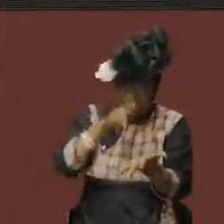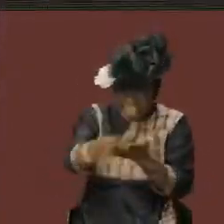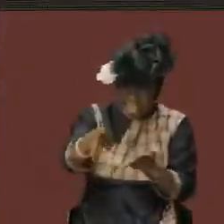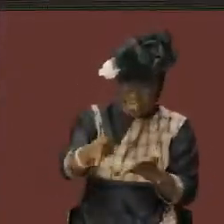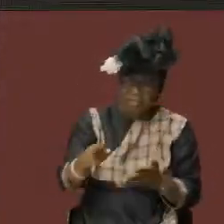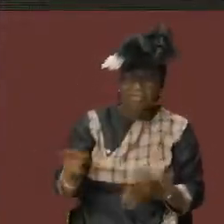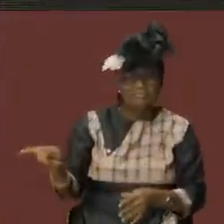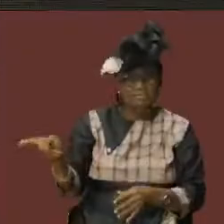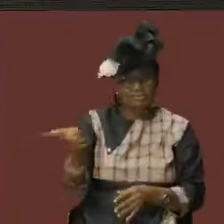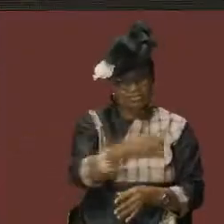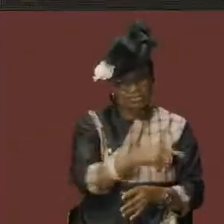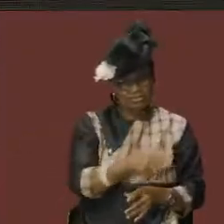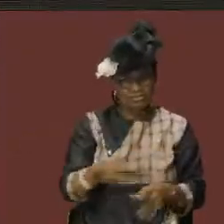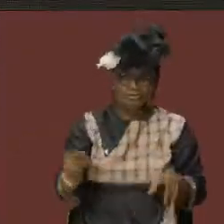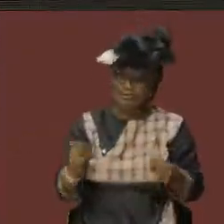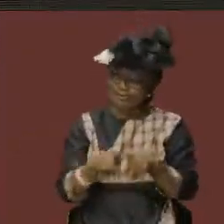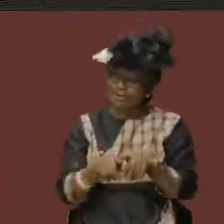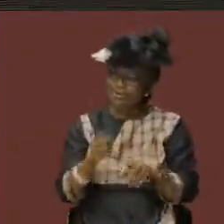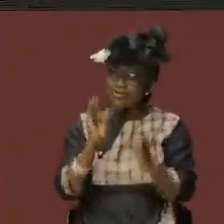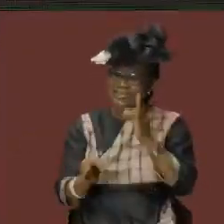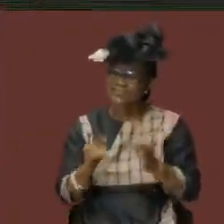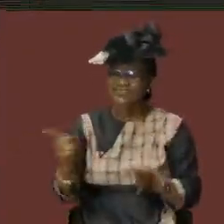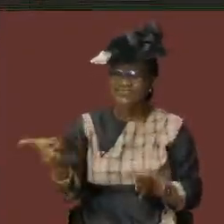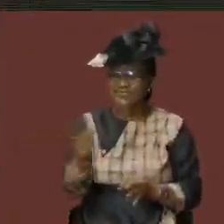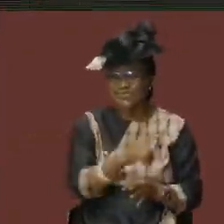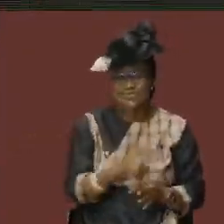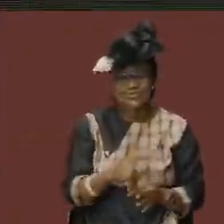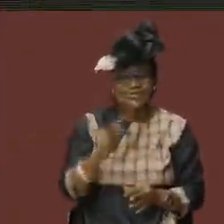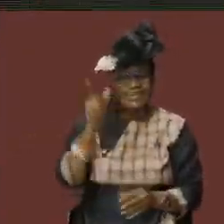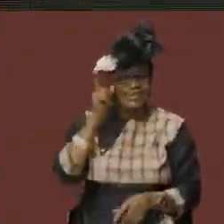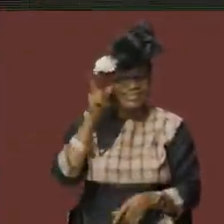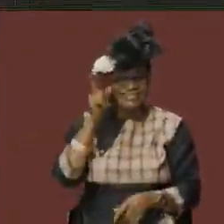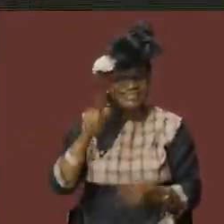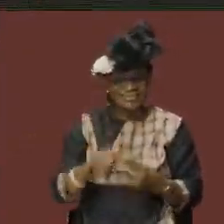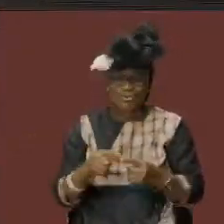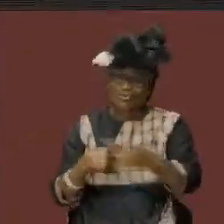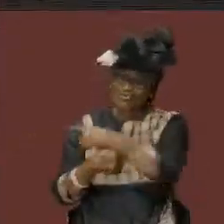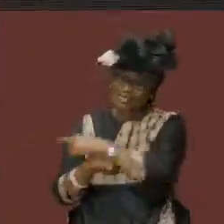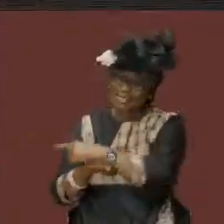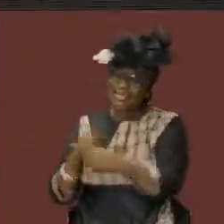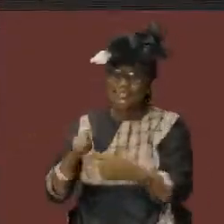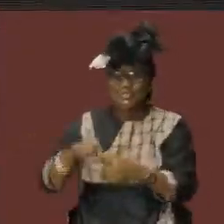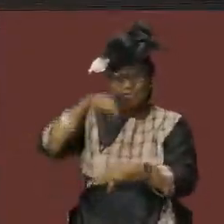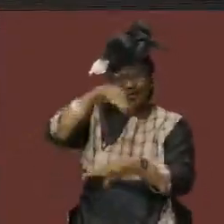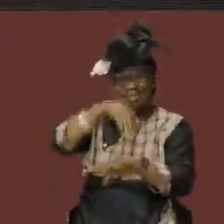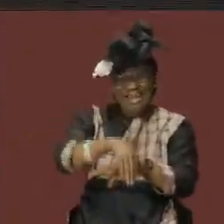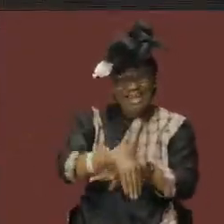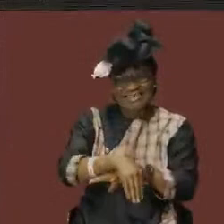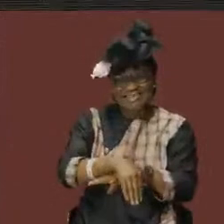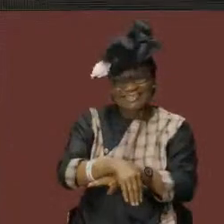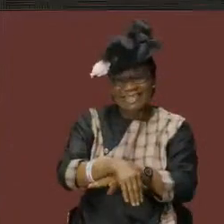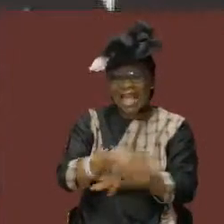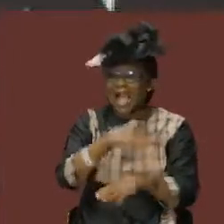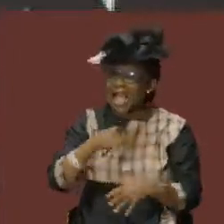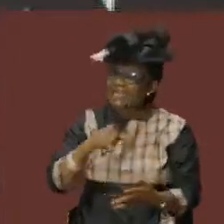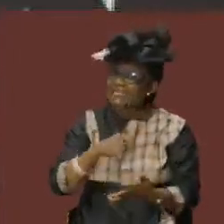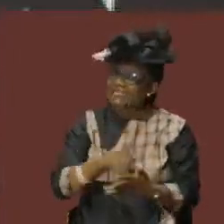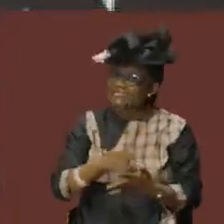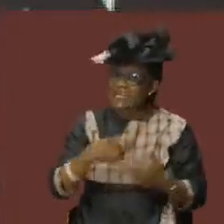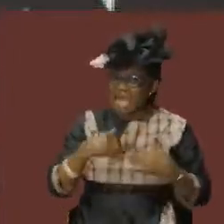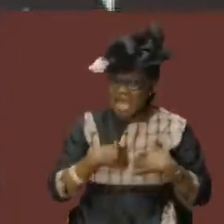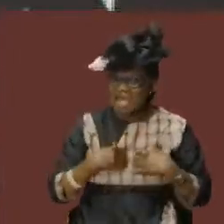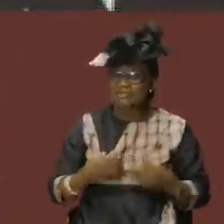you are listening to me tonight, and at long last it has come clear to you